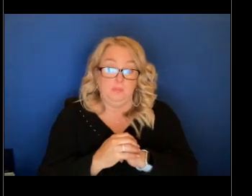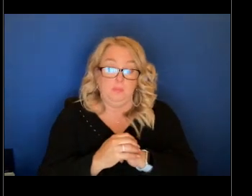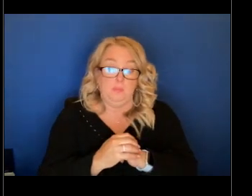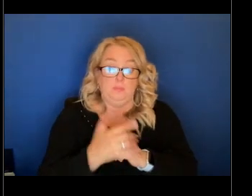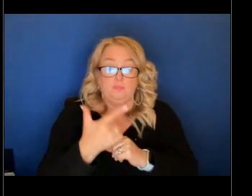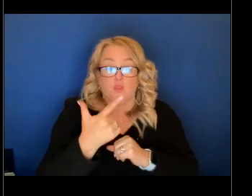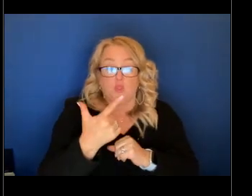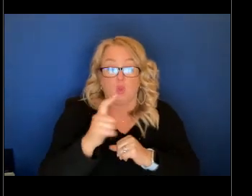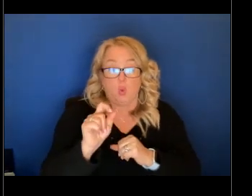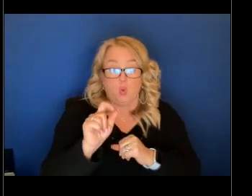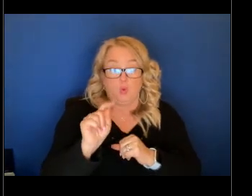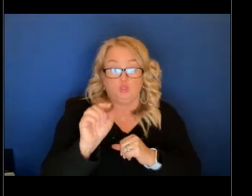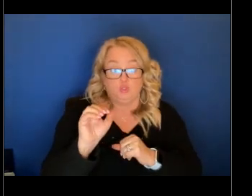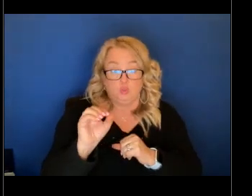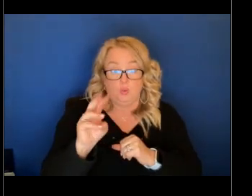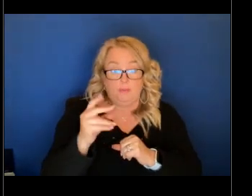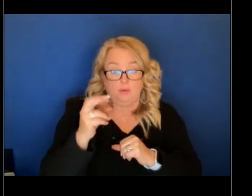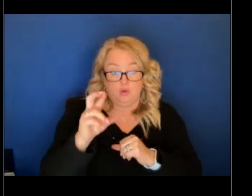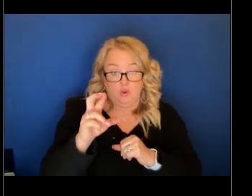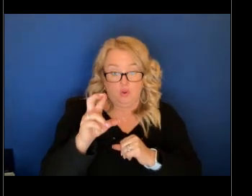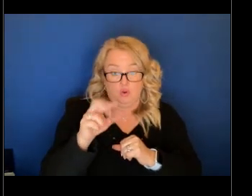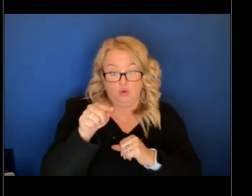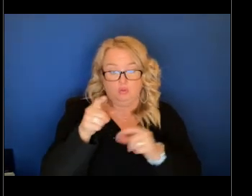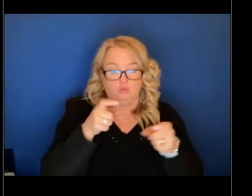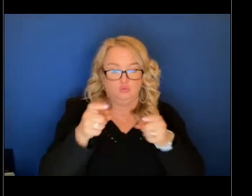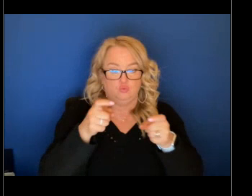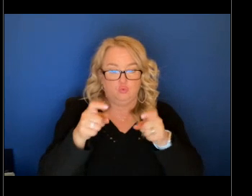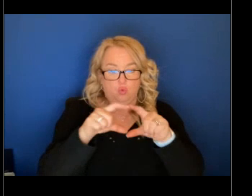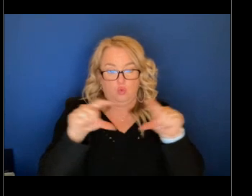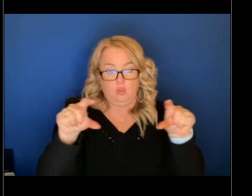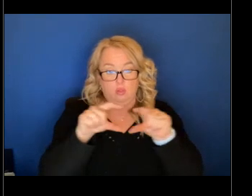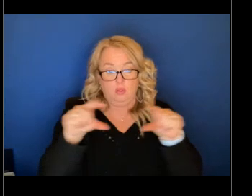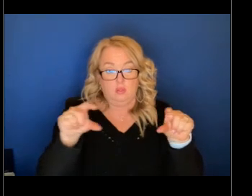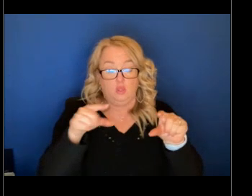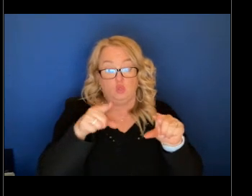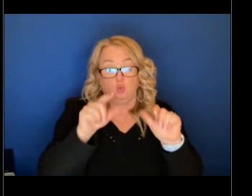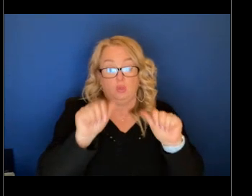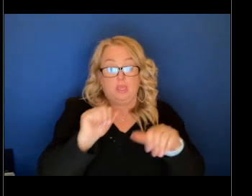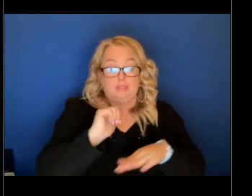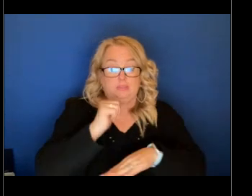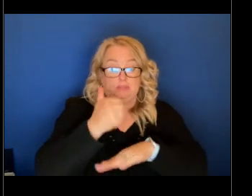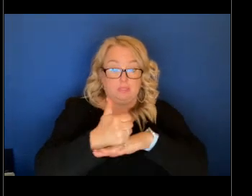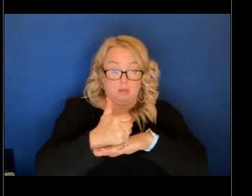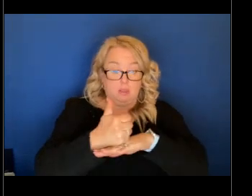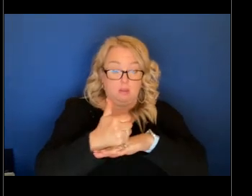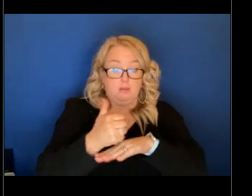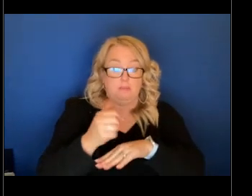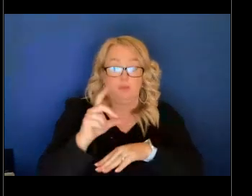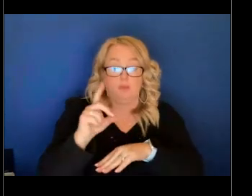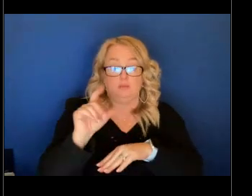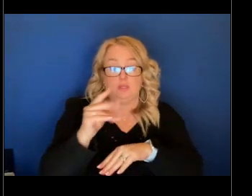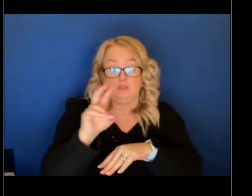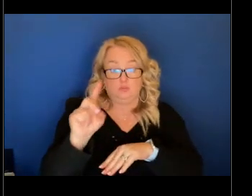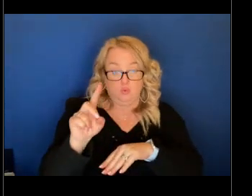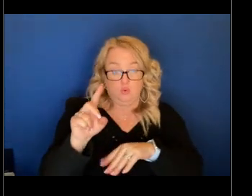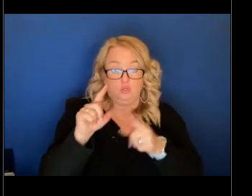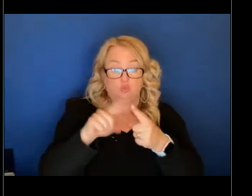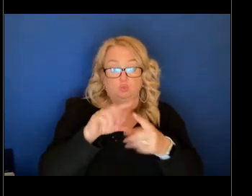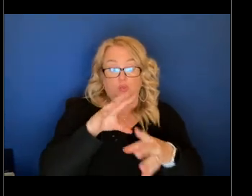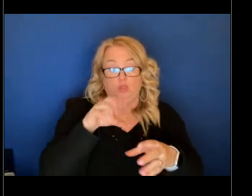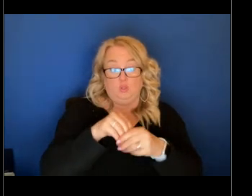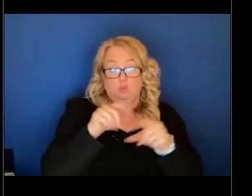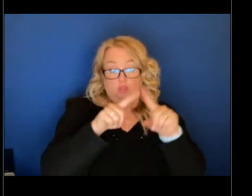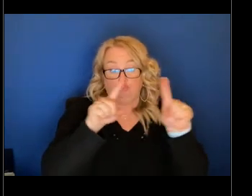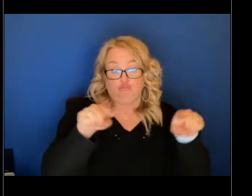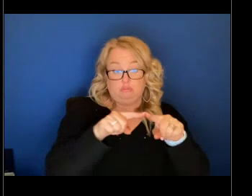Go to Webinar Dashboard and Control Panel. You can set up the dashboard to include the screen that is being